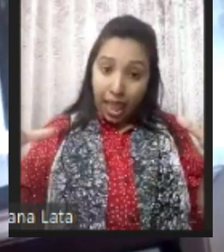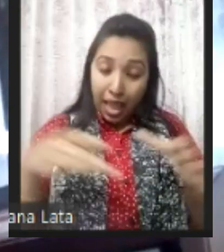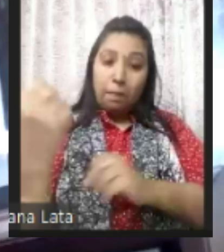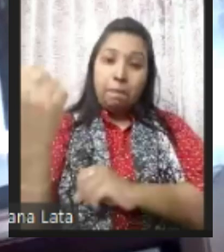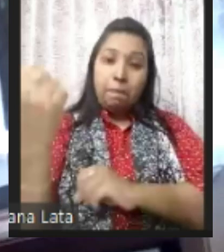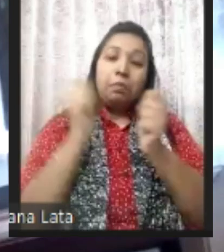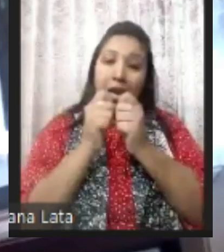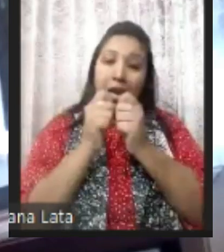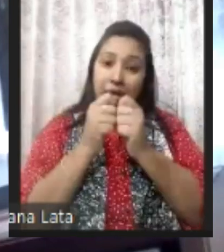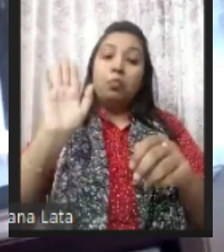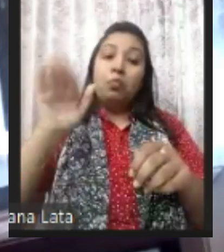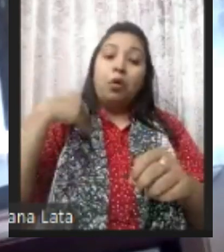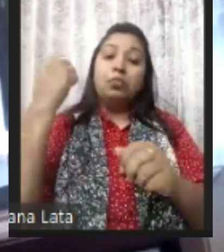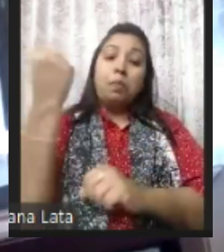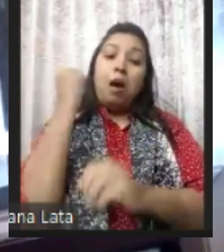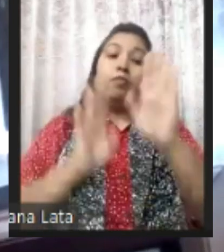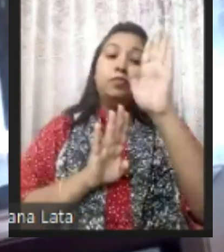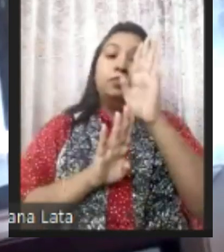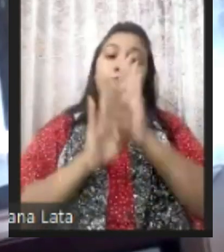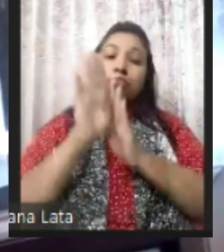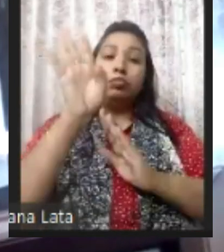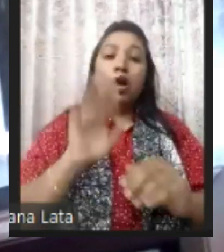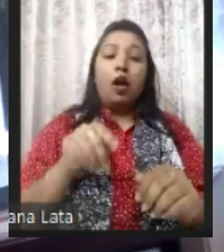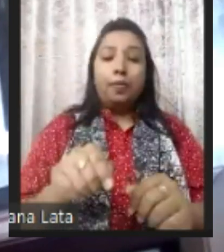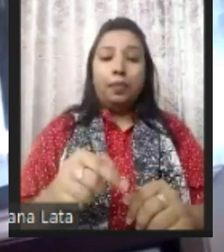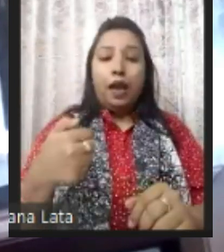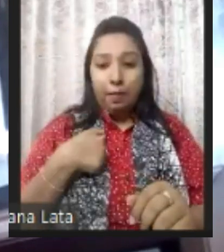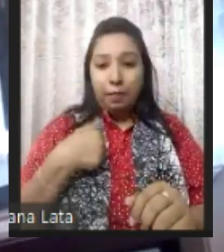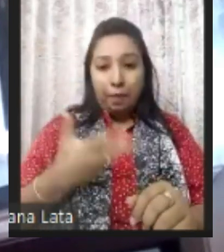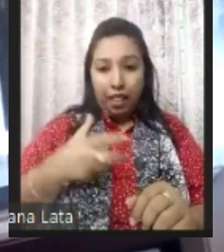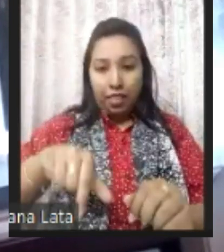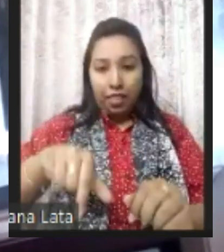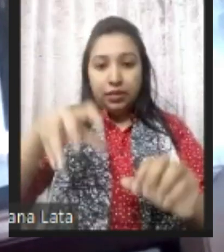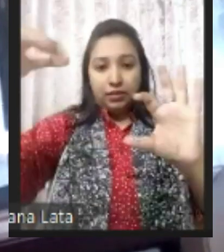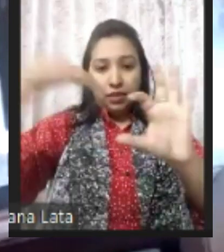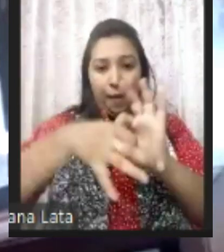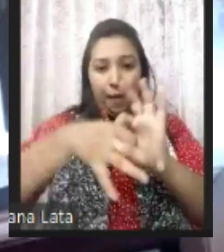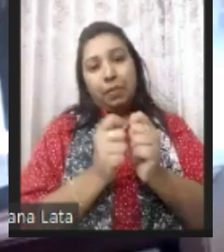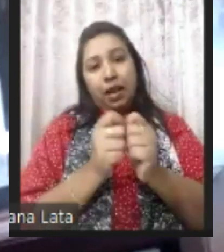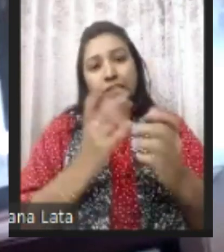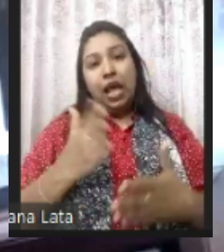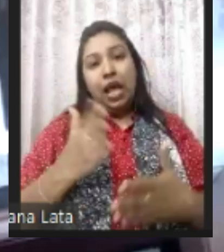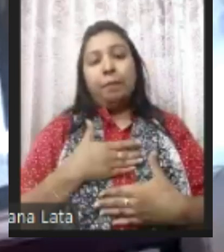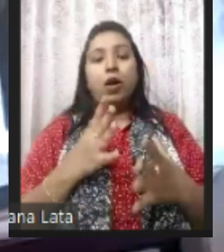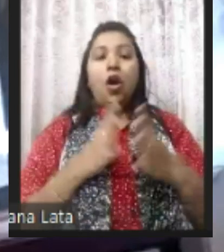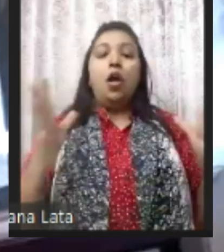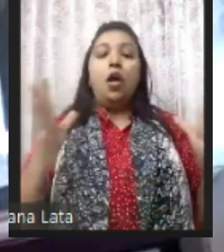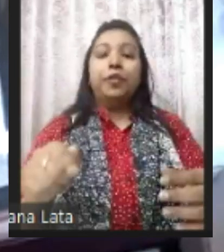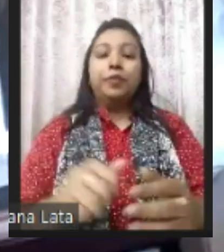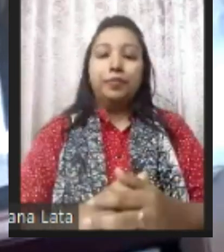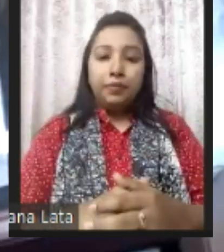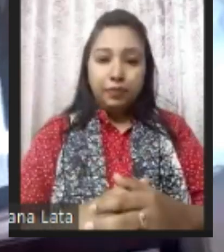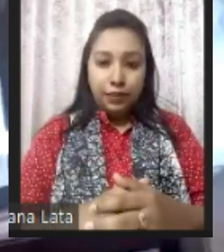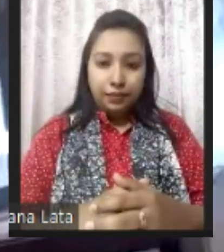endeavors being done in Bangladesh, and we are always happy to be a part of that. And maybe what we are now calling disabled, we can make them